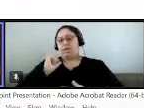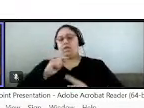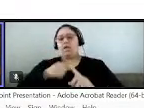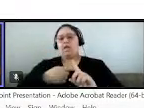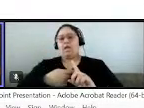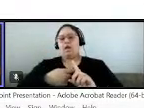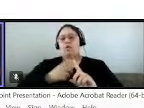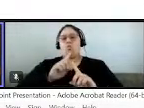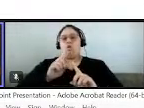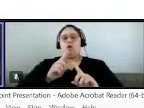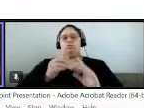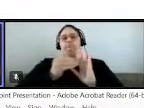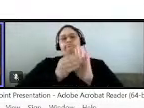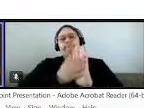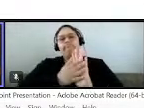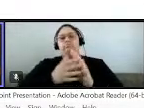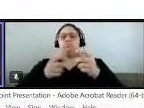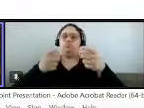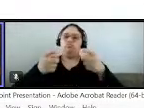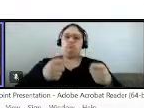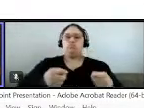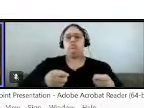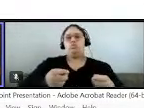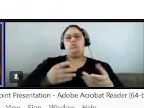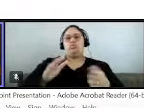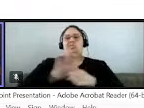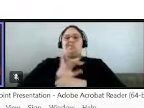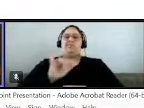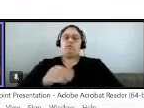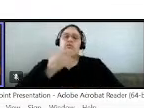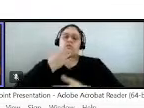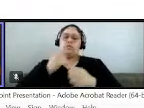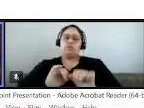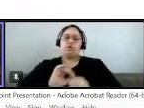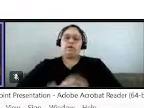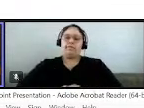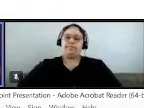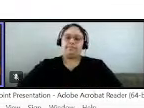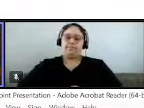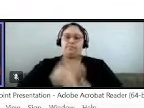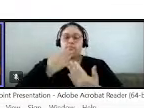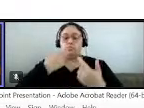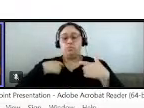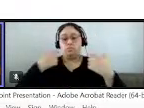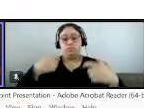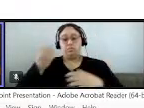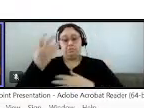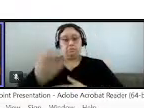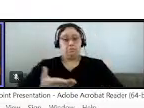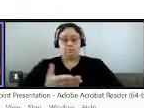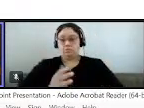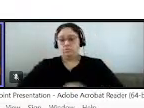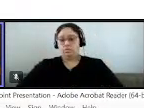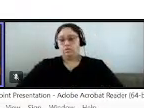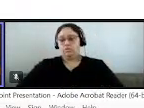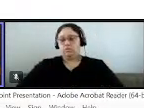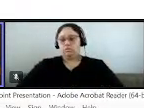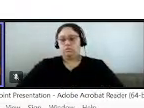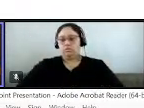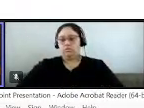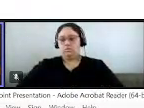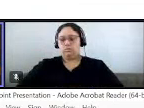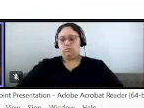what measures we can put in place to attend to that. Thank you, Chairperson. Thank you, Mr. Secretary. Speaker. I just wanted to,